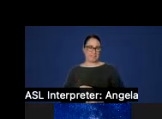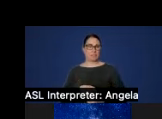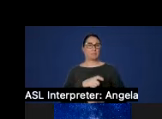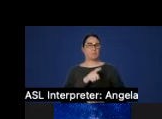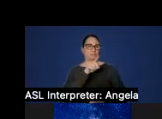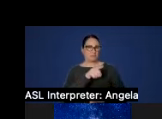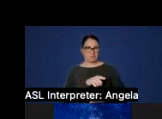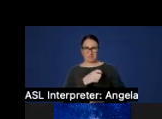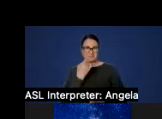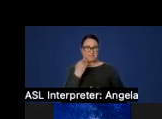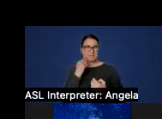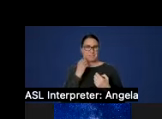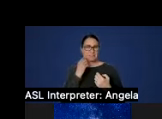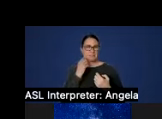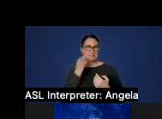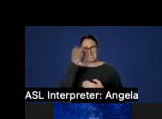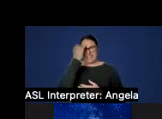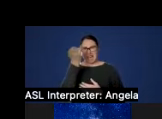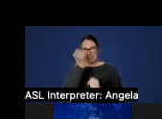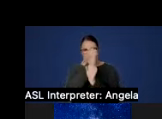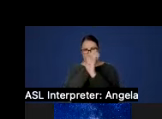slide is the details of the